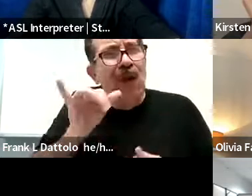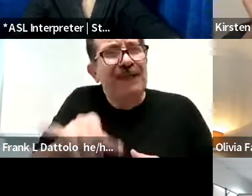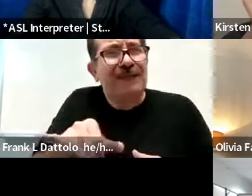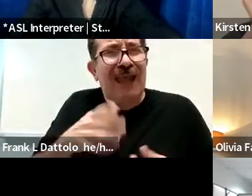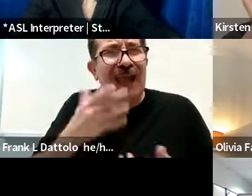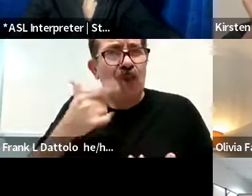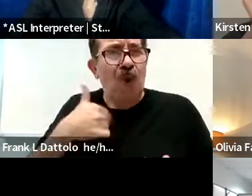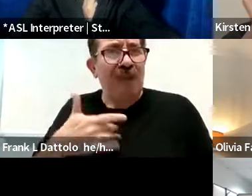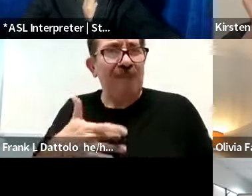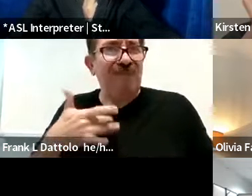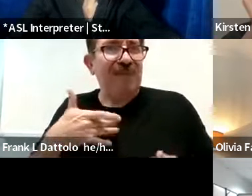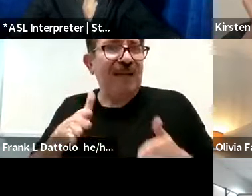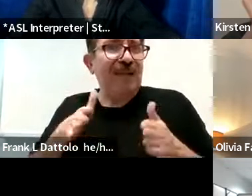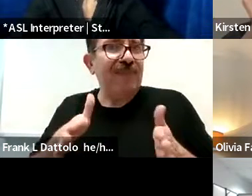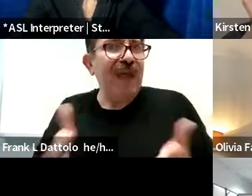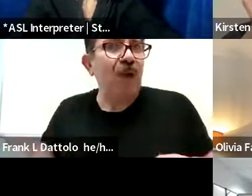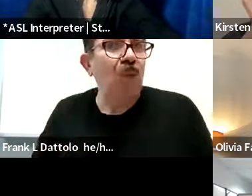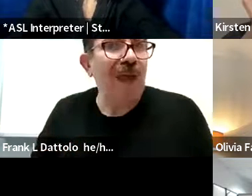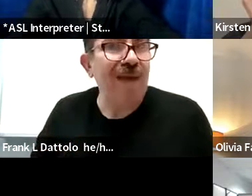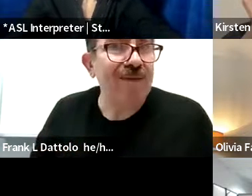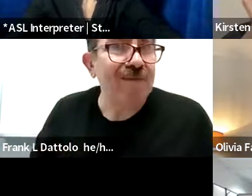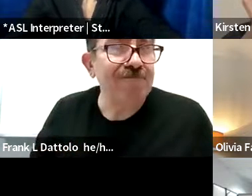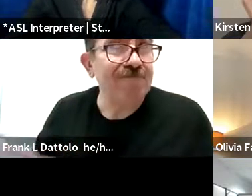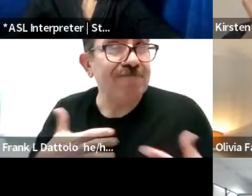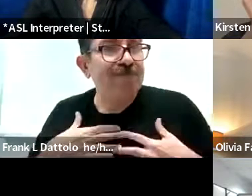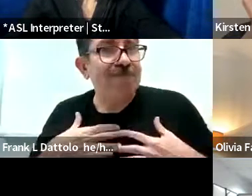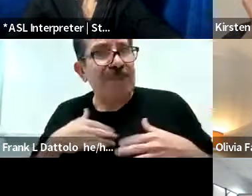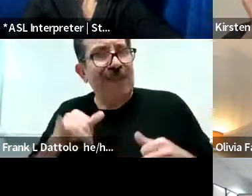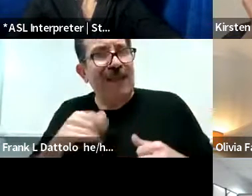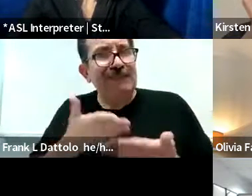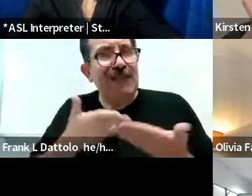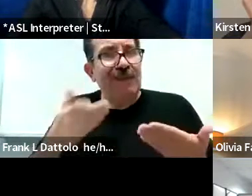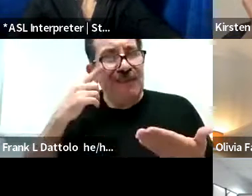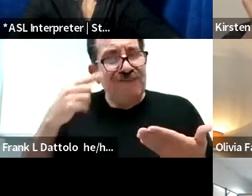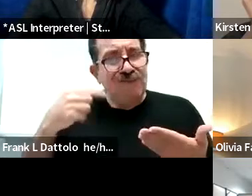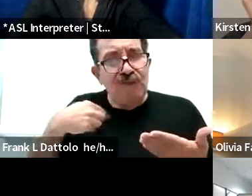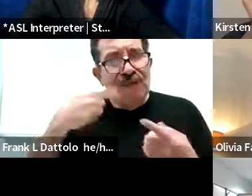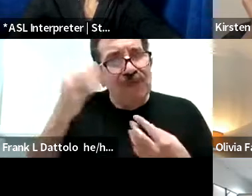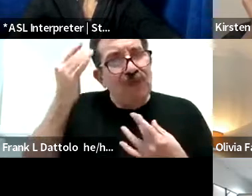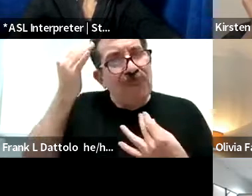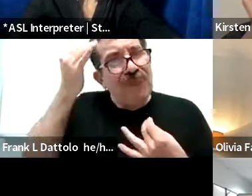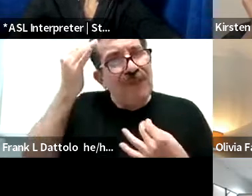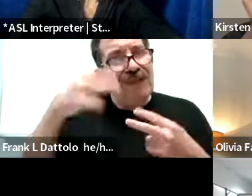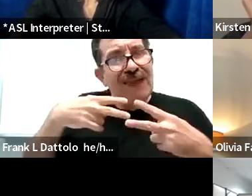same time, I'm just not sure who is there and why am I